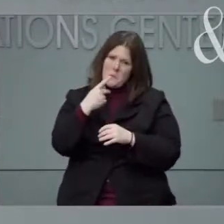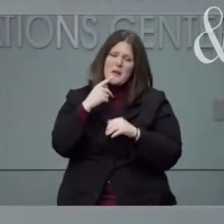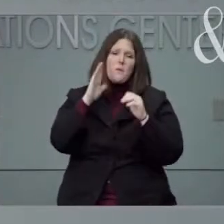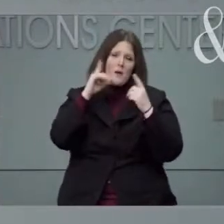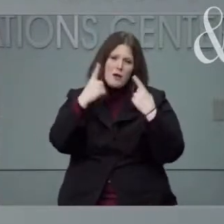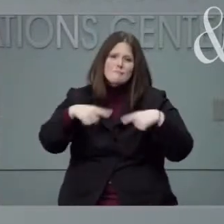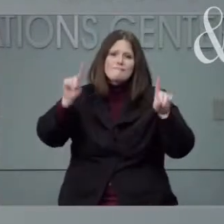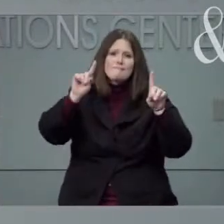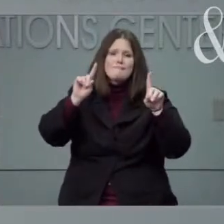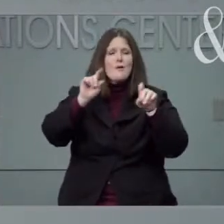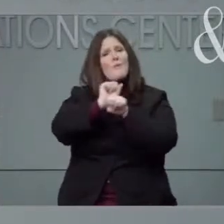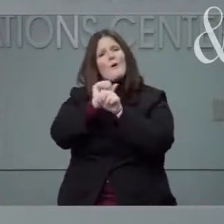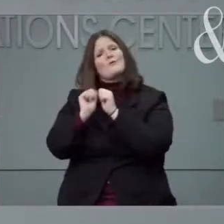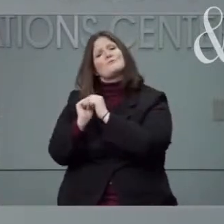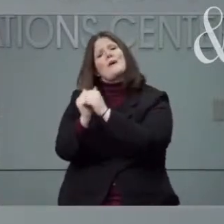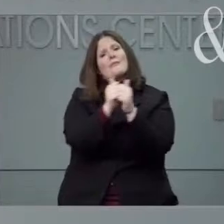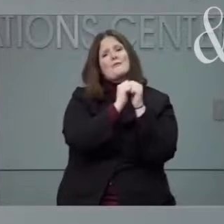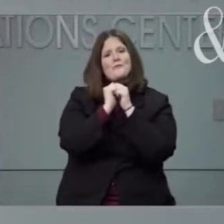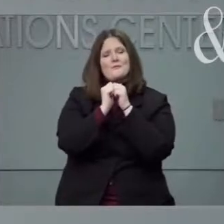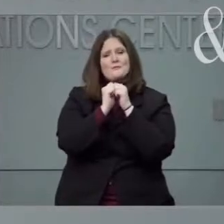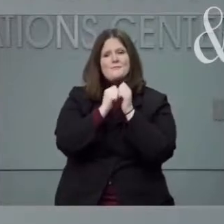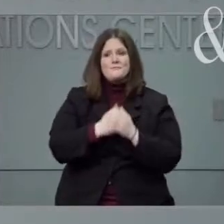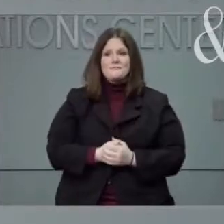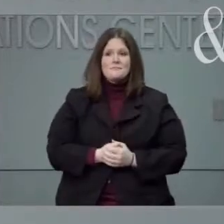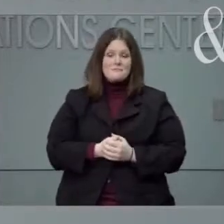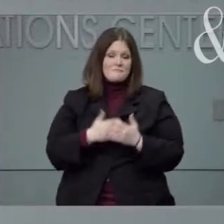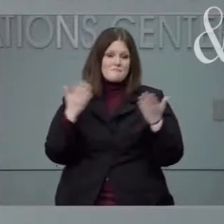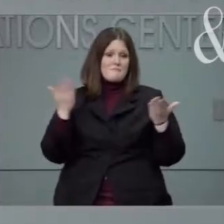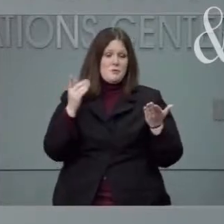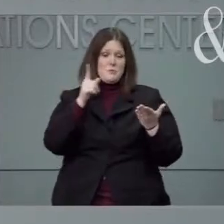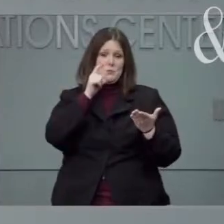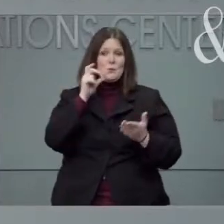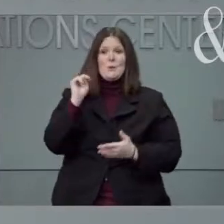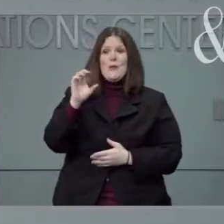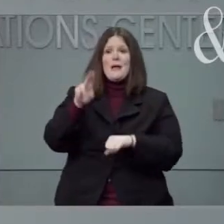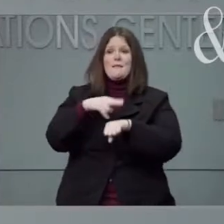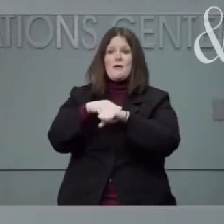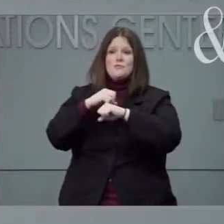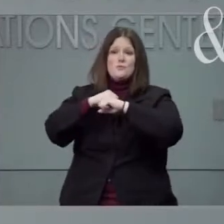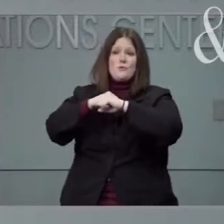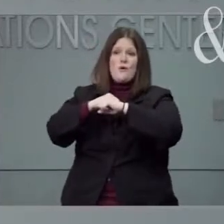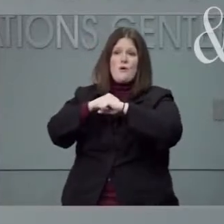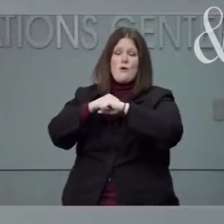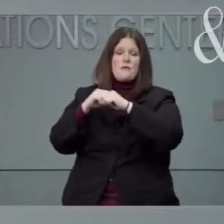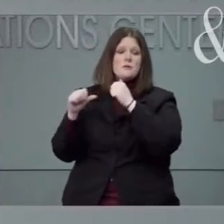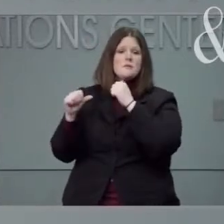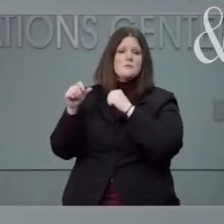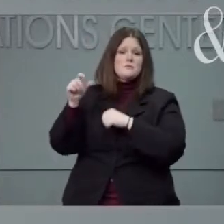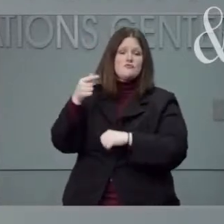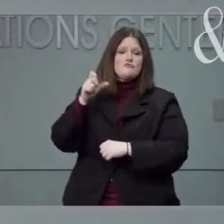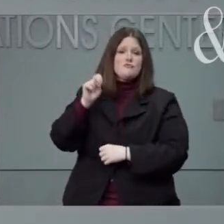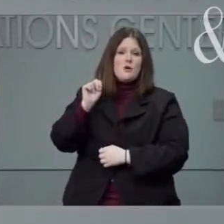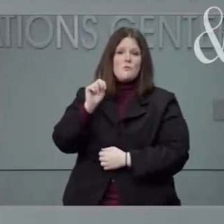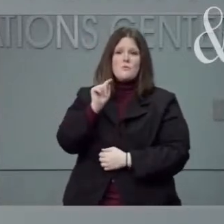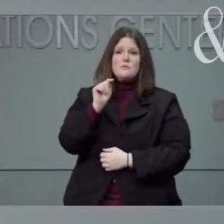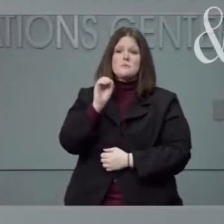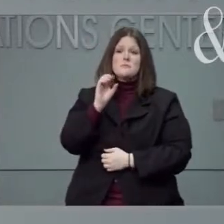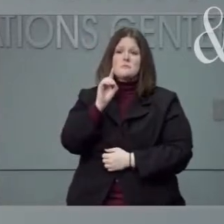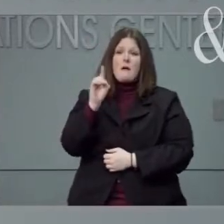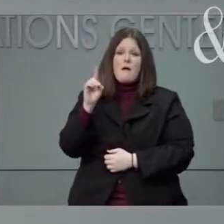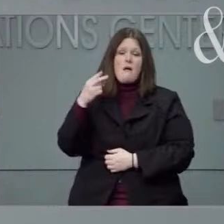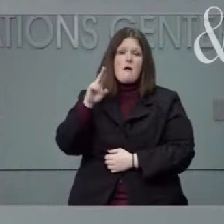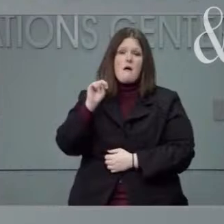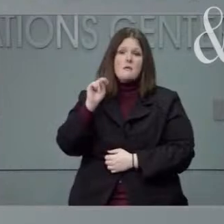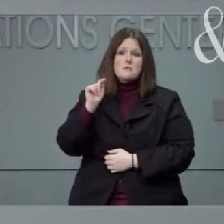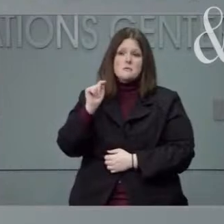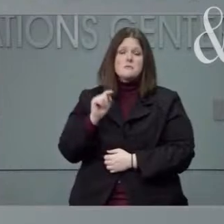together. Also with me today, North Carolina National Guard Adjutant General Todd Hunt,